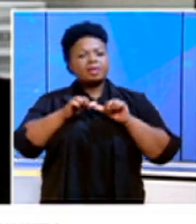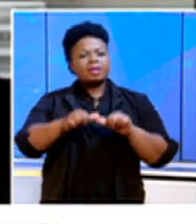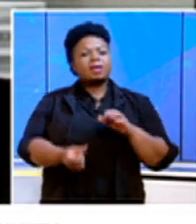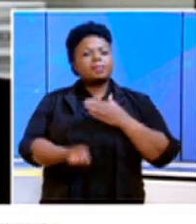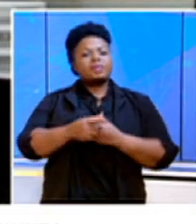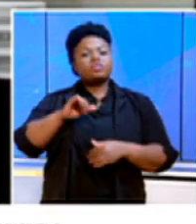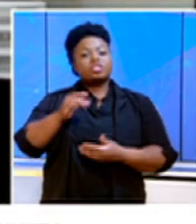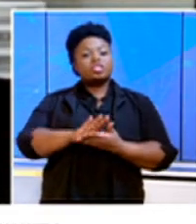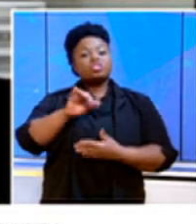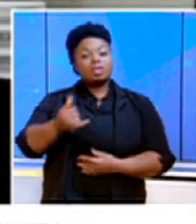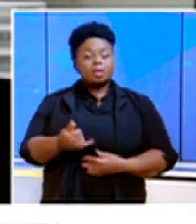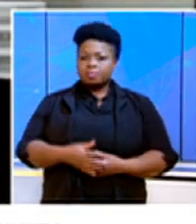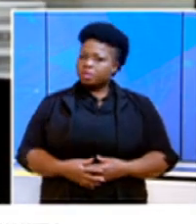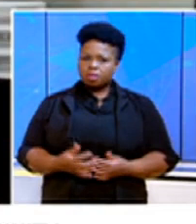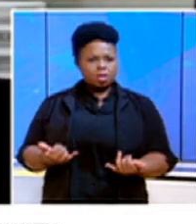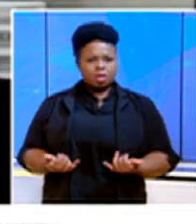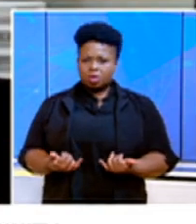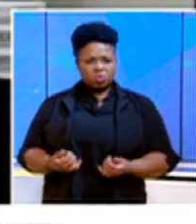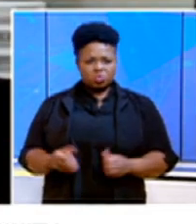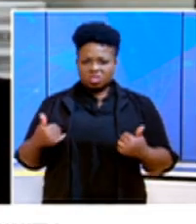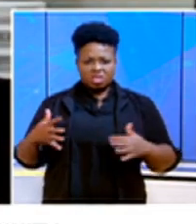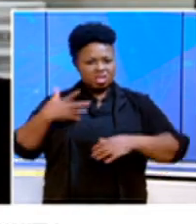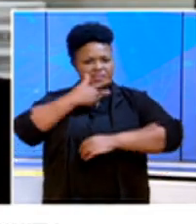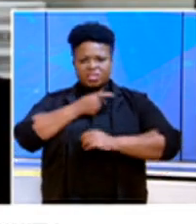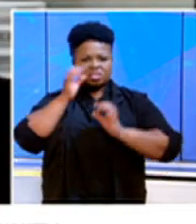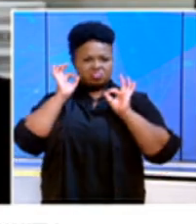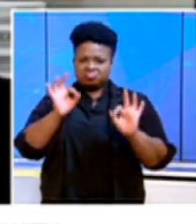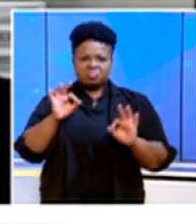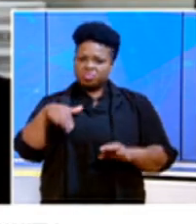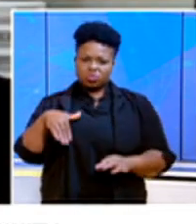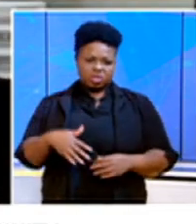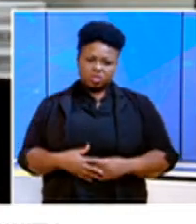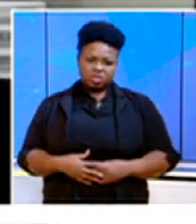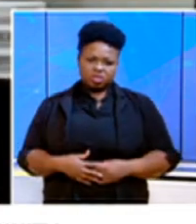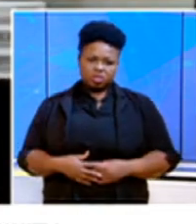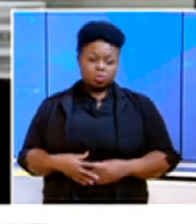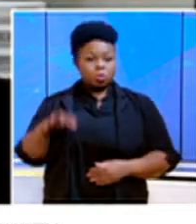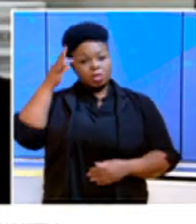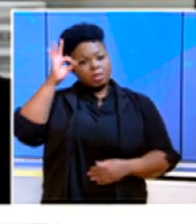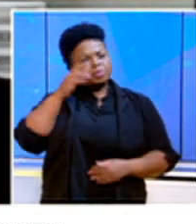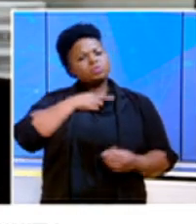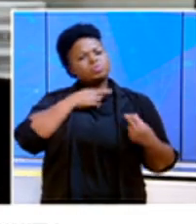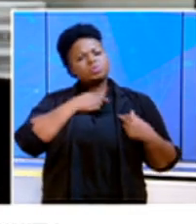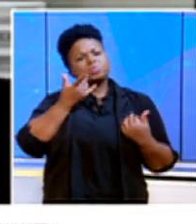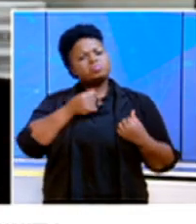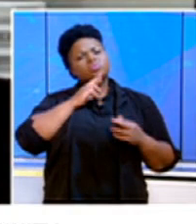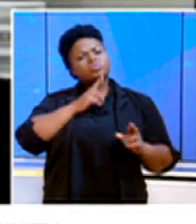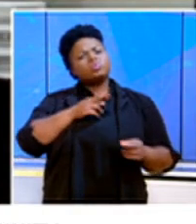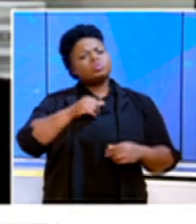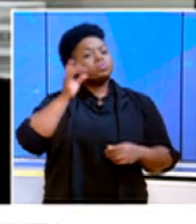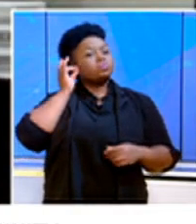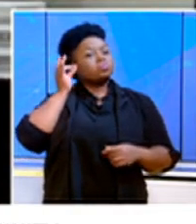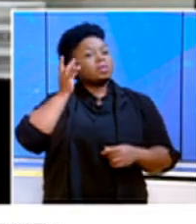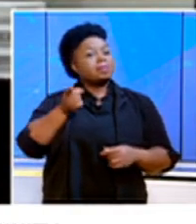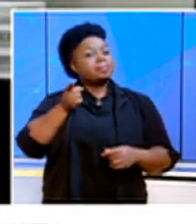Johnson, and there genuinely is no rollout. I mean, governments are responsible for this right now. So what was your response to